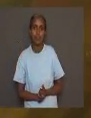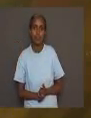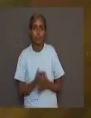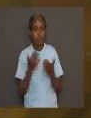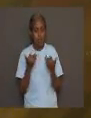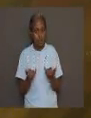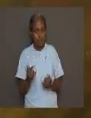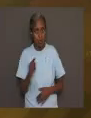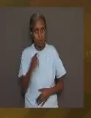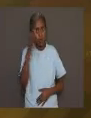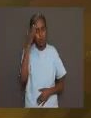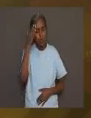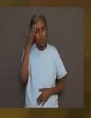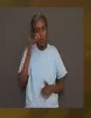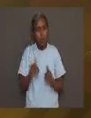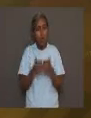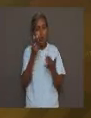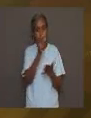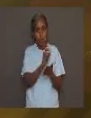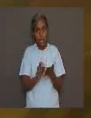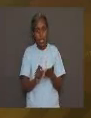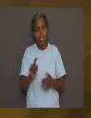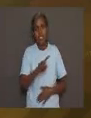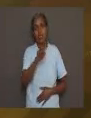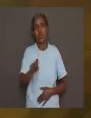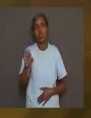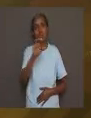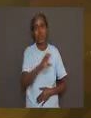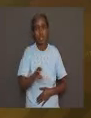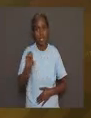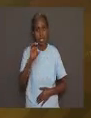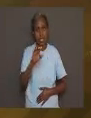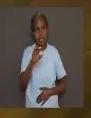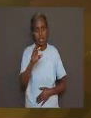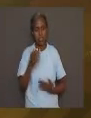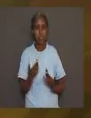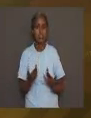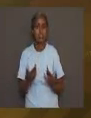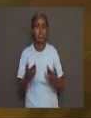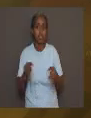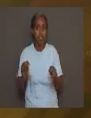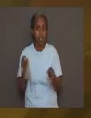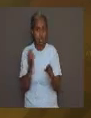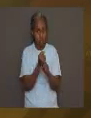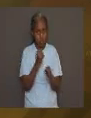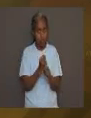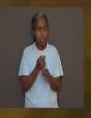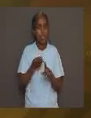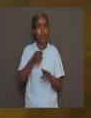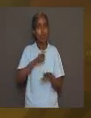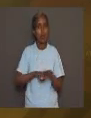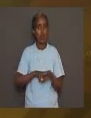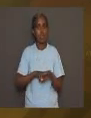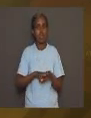Now that you know how to write the equation of a circle, let us try to work backwards